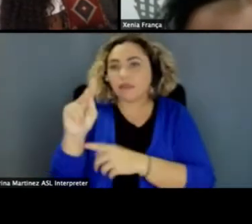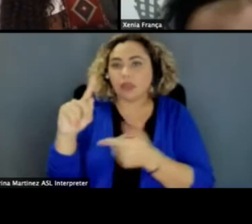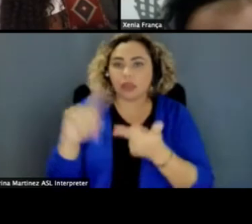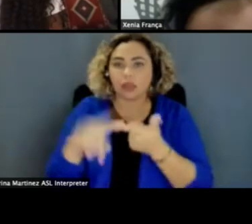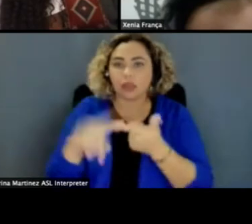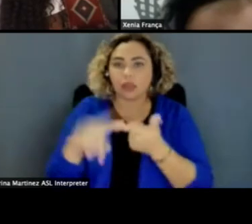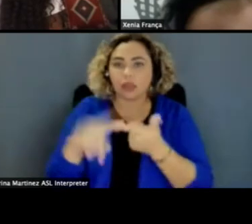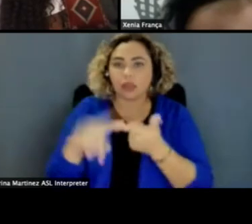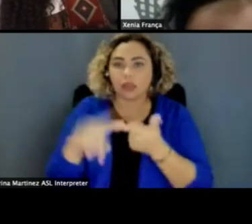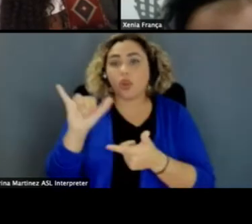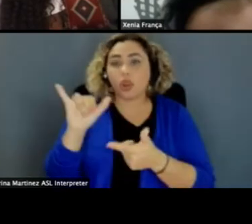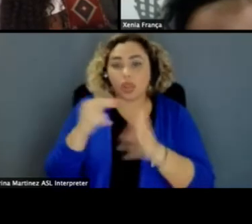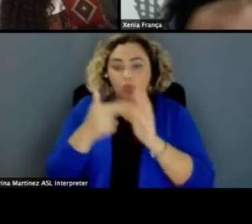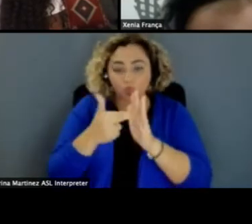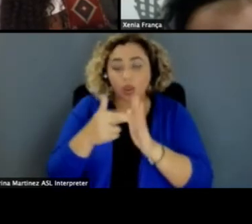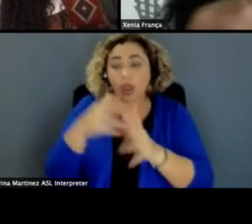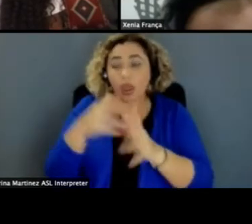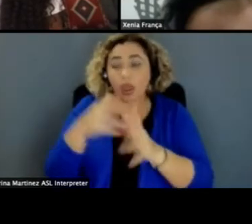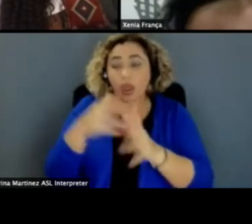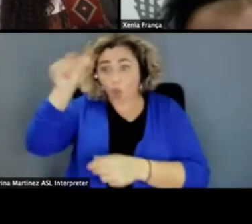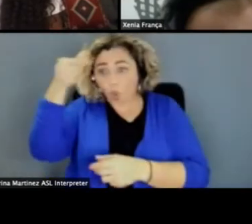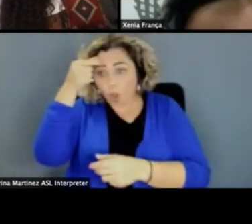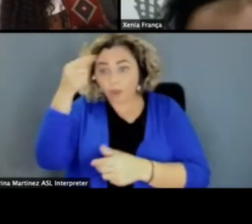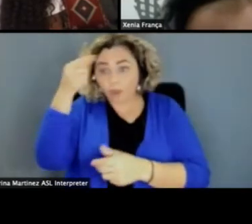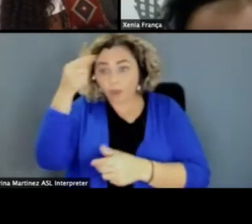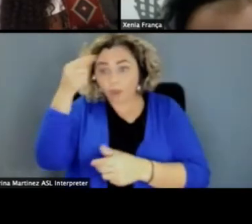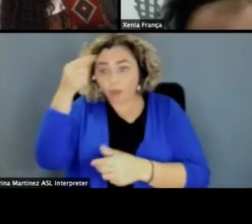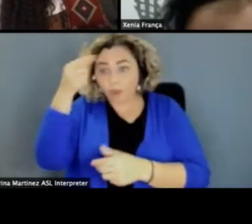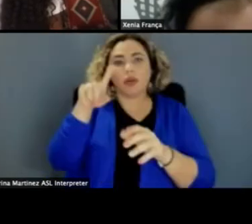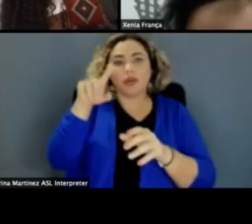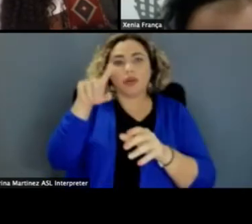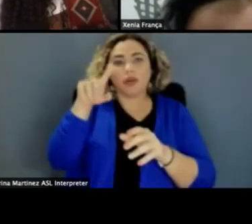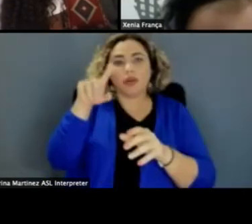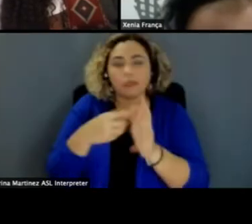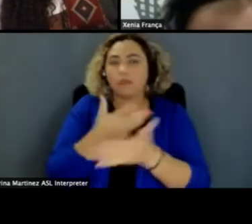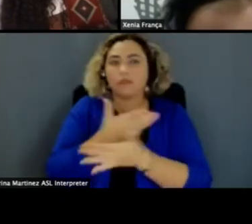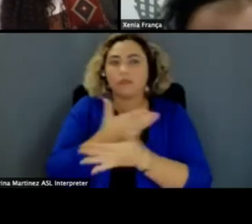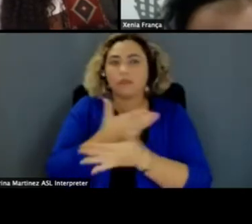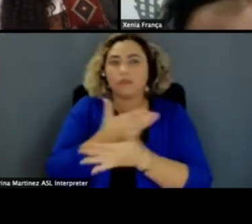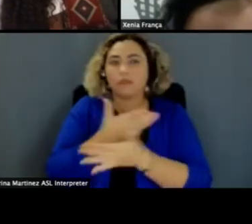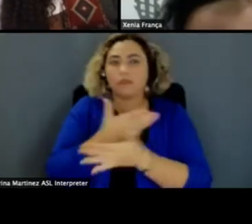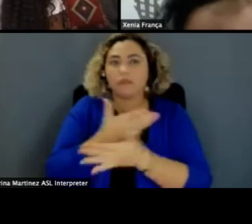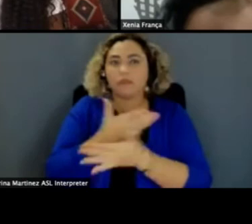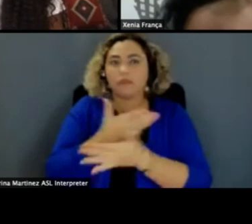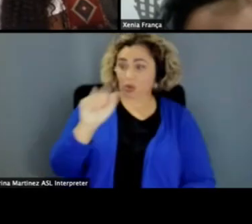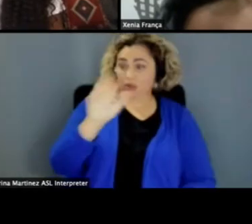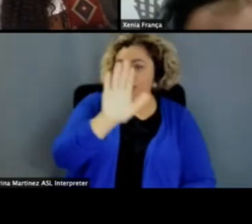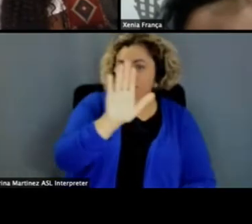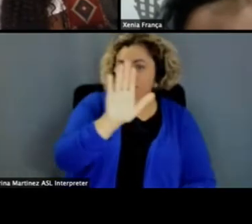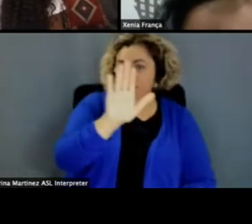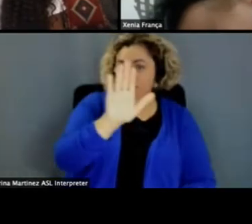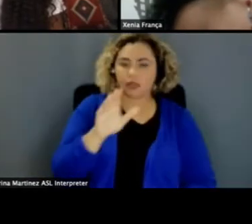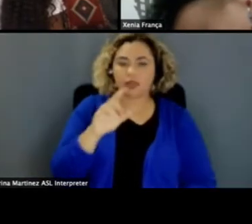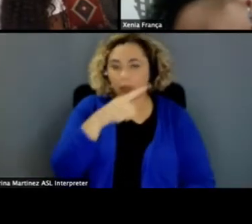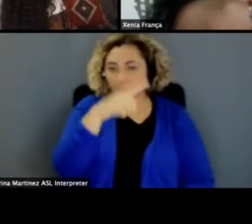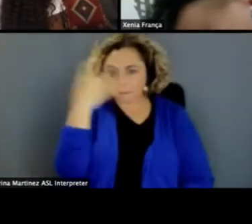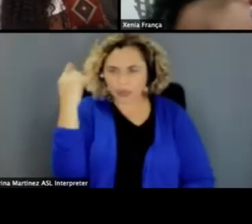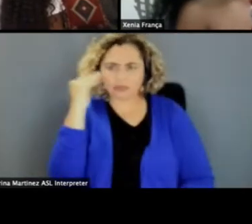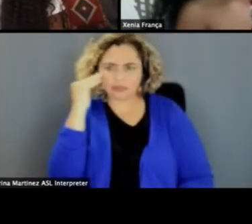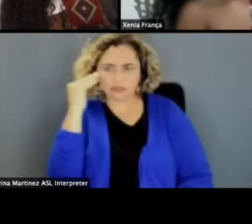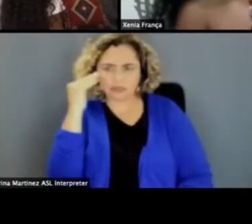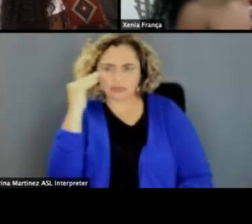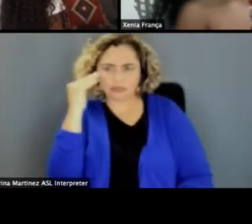of their representation in positions of power in society. US movements of Black consciousness have definitely